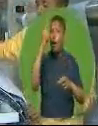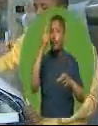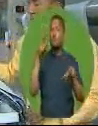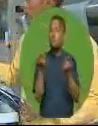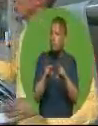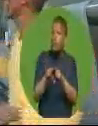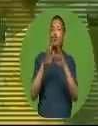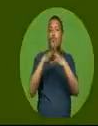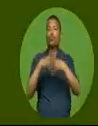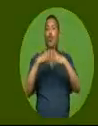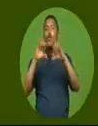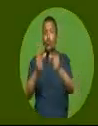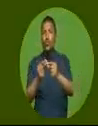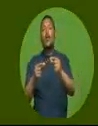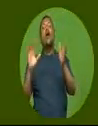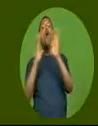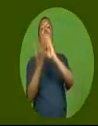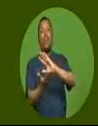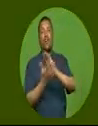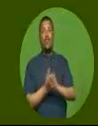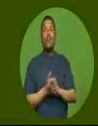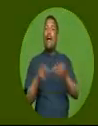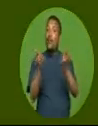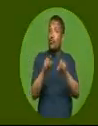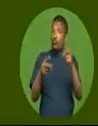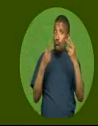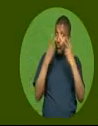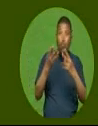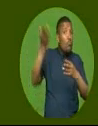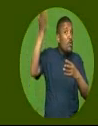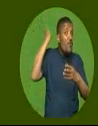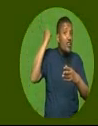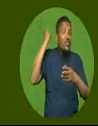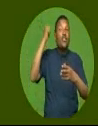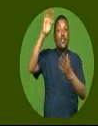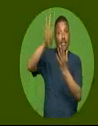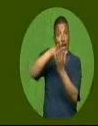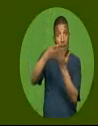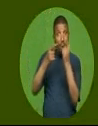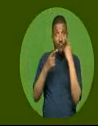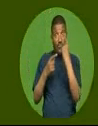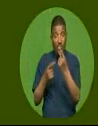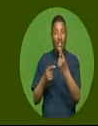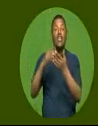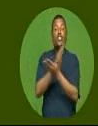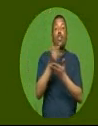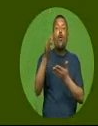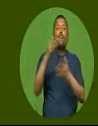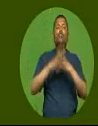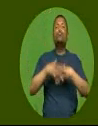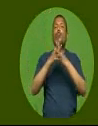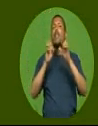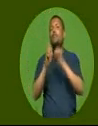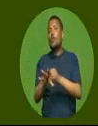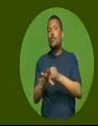such industrial group. However, as you saw it in the previous table, the share of the industrial sector